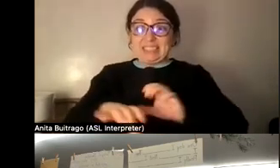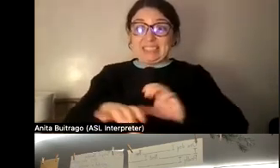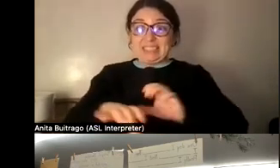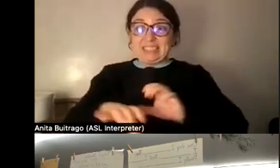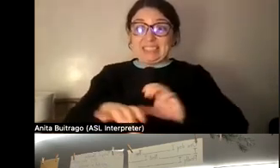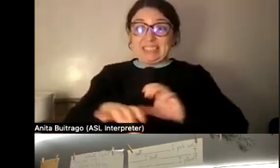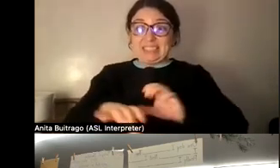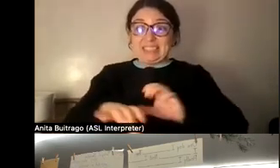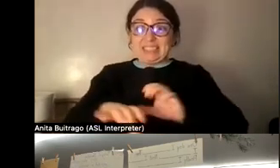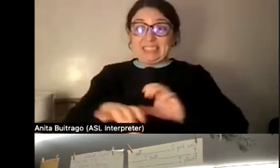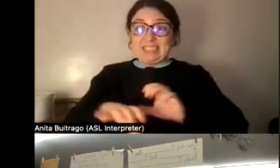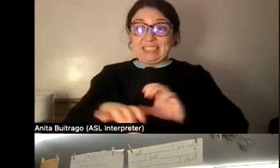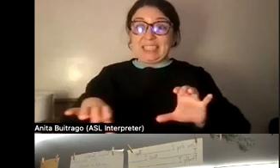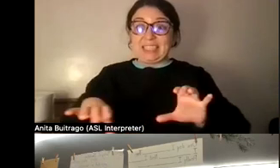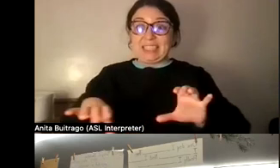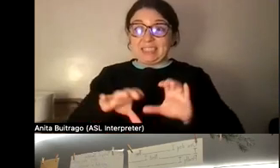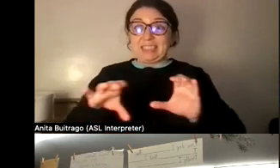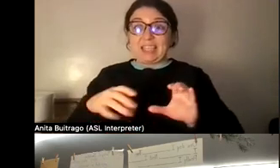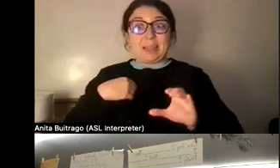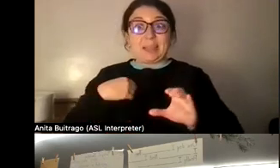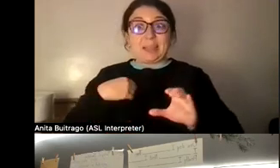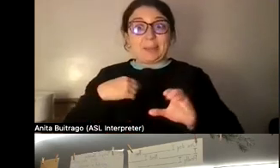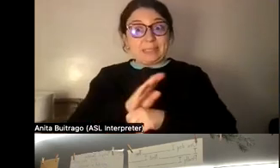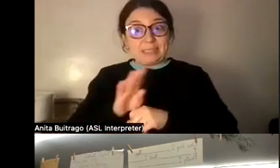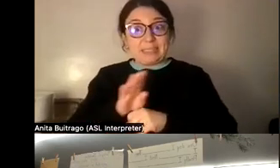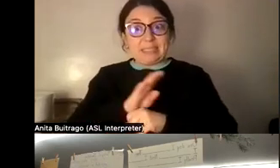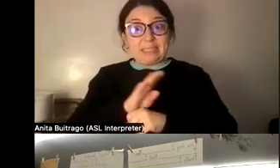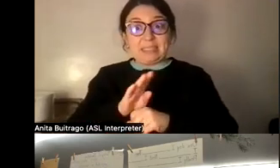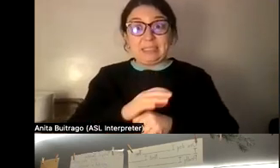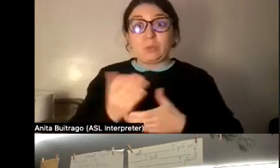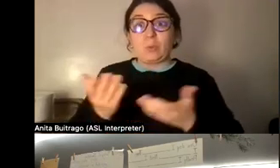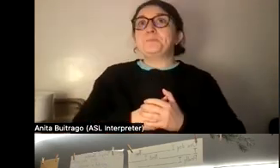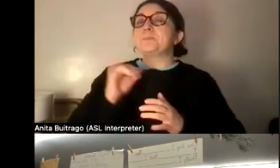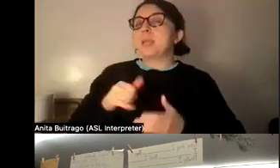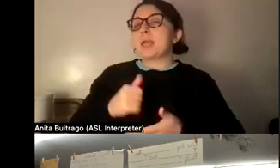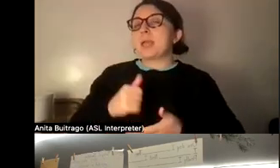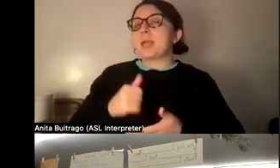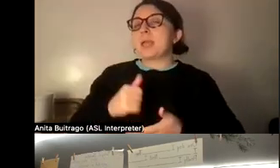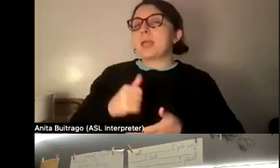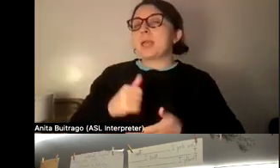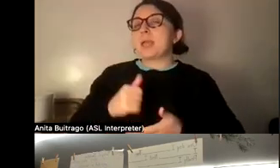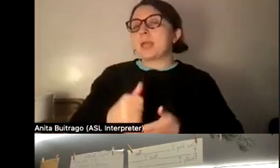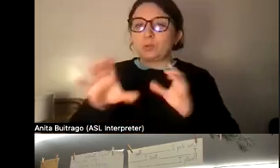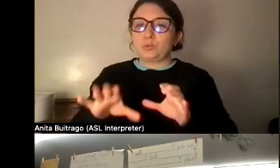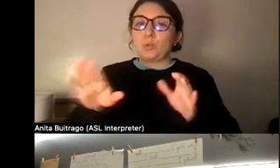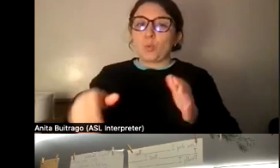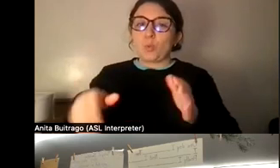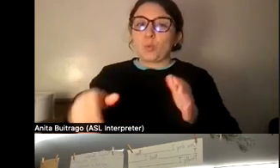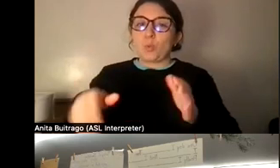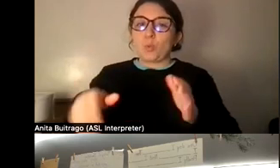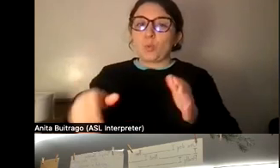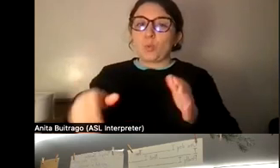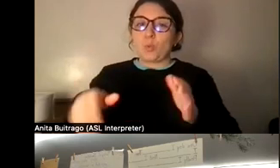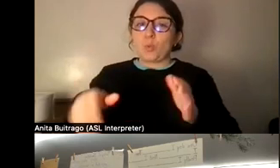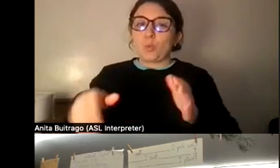that helps us guide what we're doing whole class, but it also helps us target interventions. We're gonna be